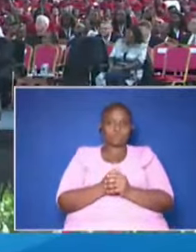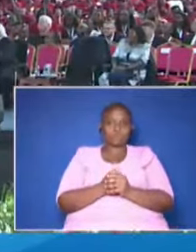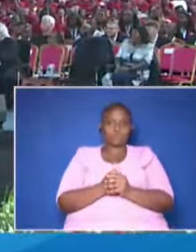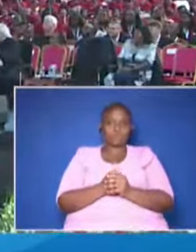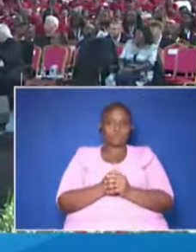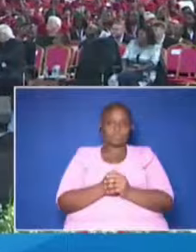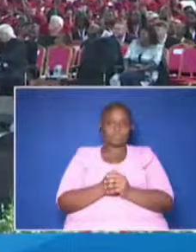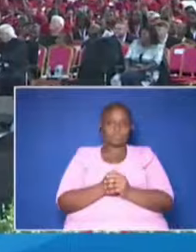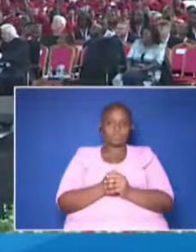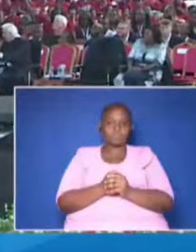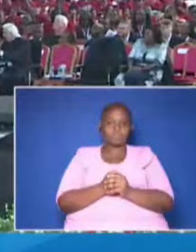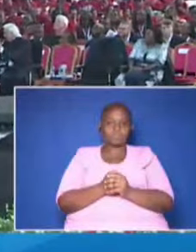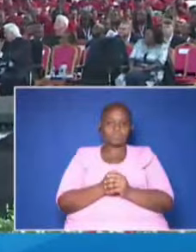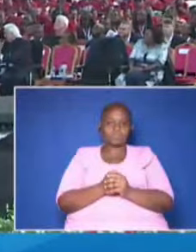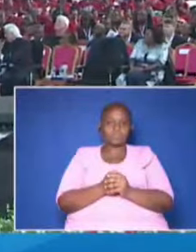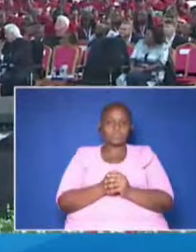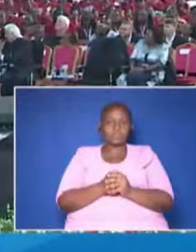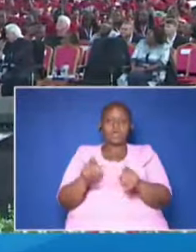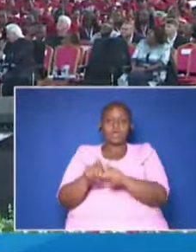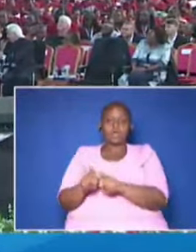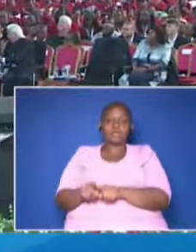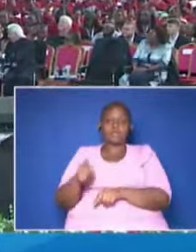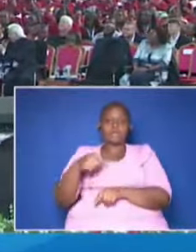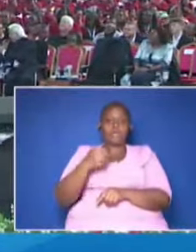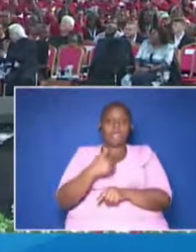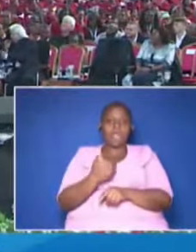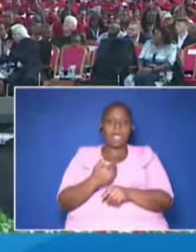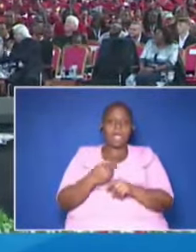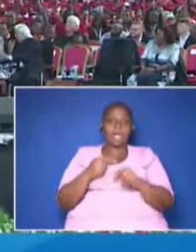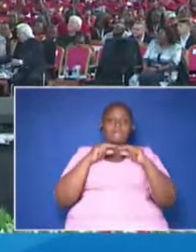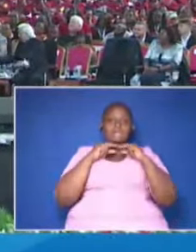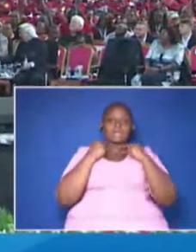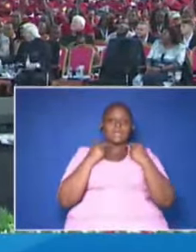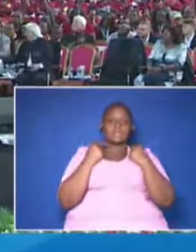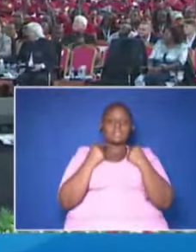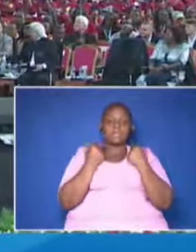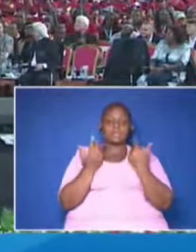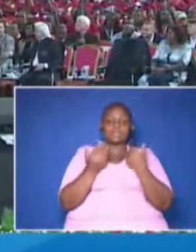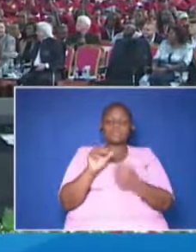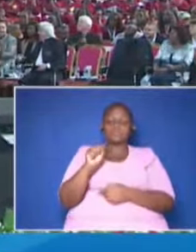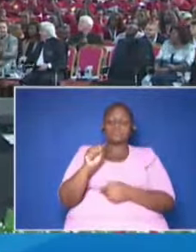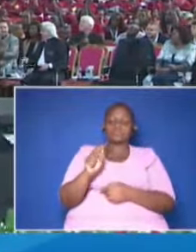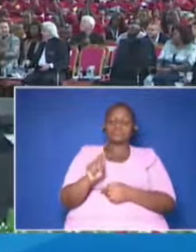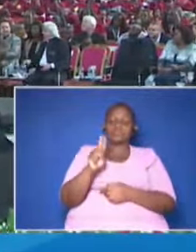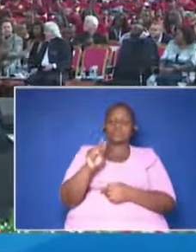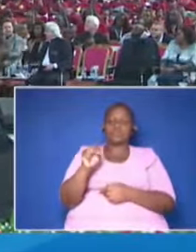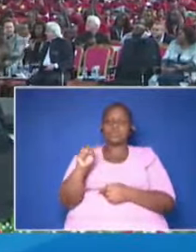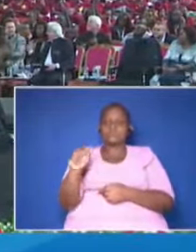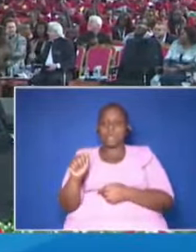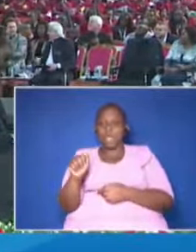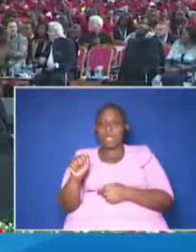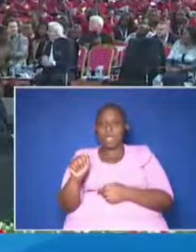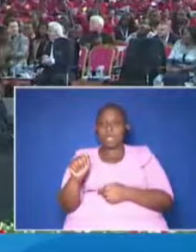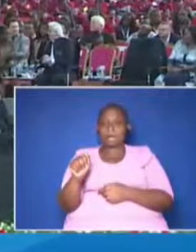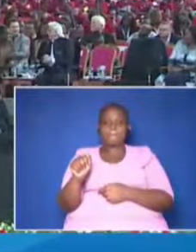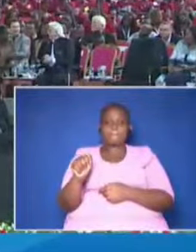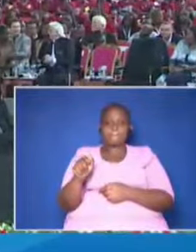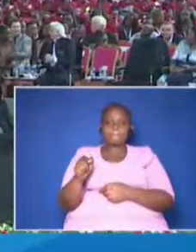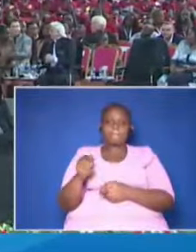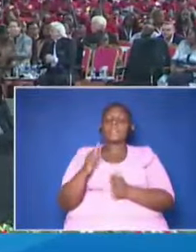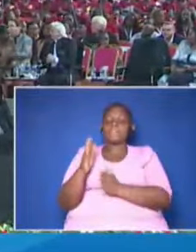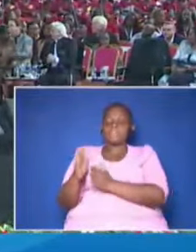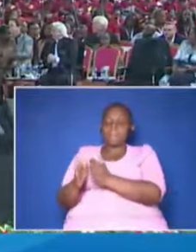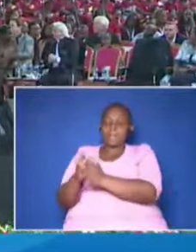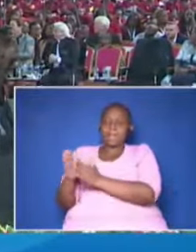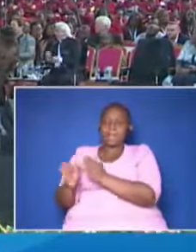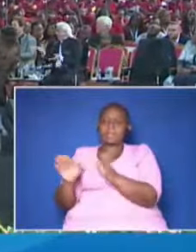guest and uh also we have Pastor apost sunna that has been leading us here and organizing